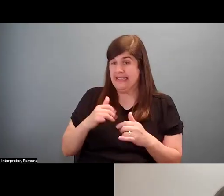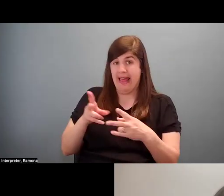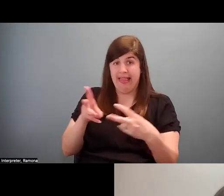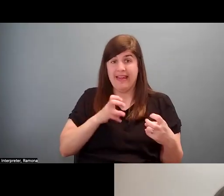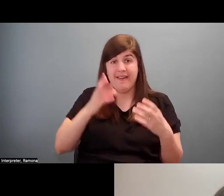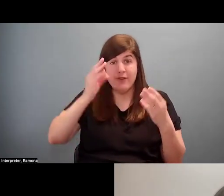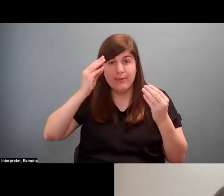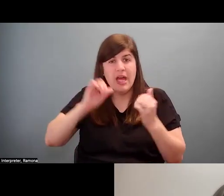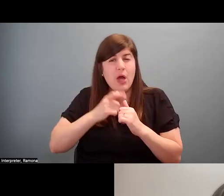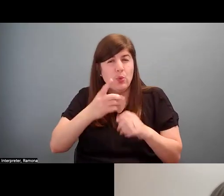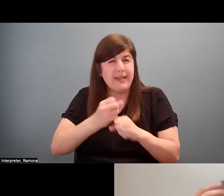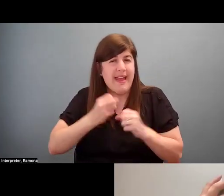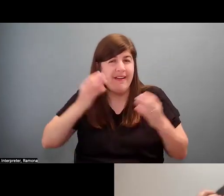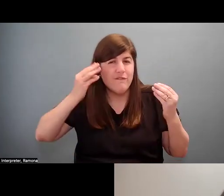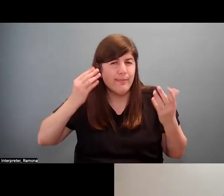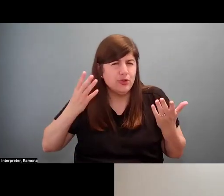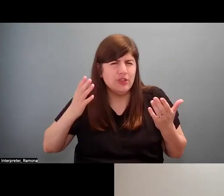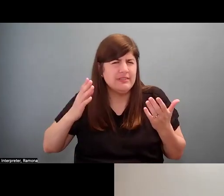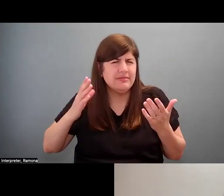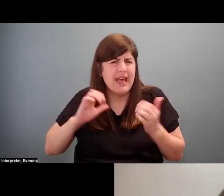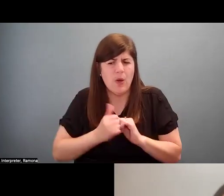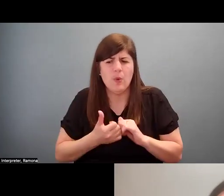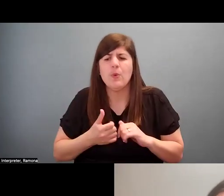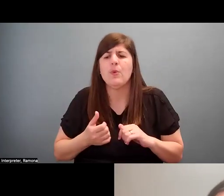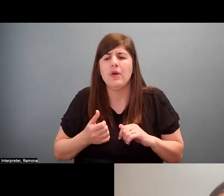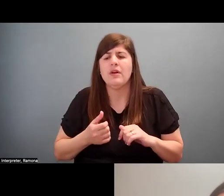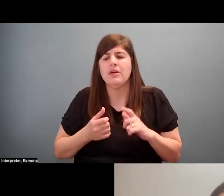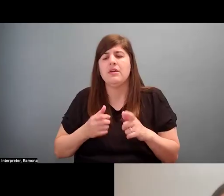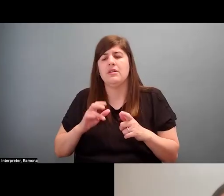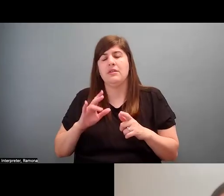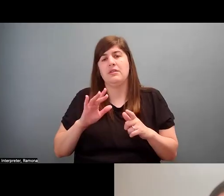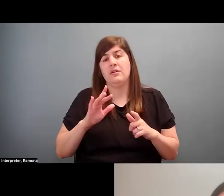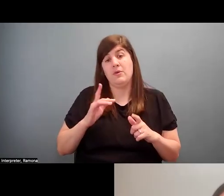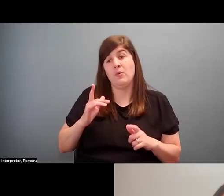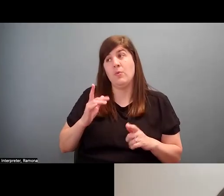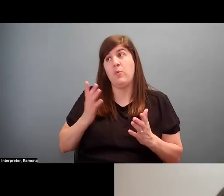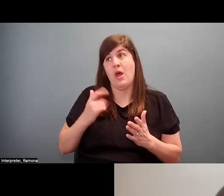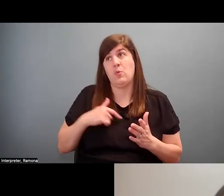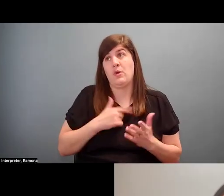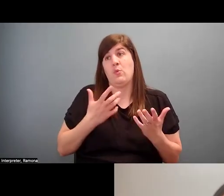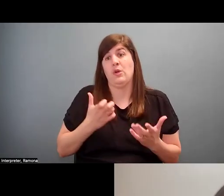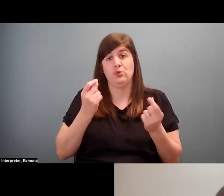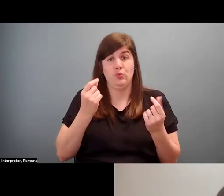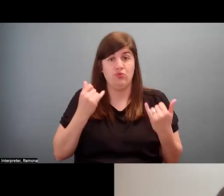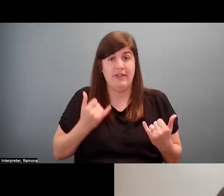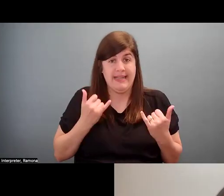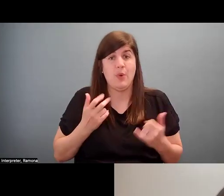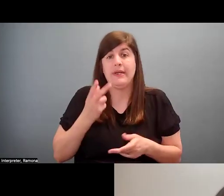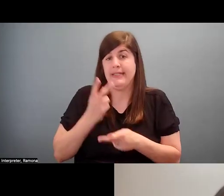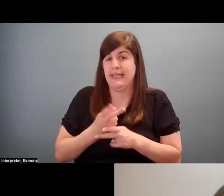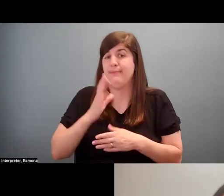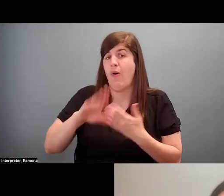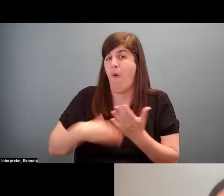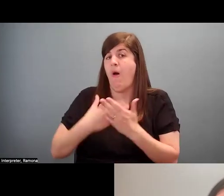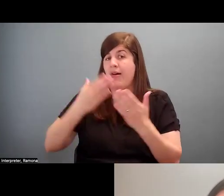getting information at all? Yes. So the what we want to do right now is keep all the